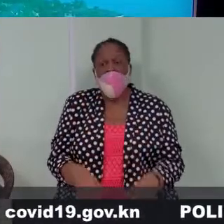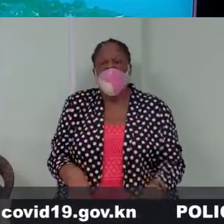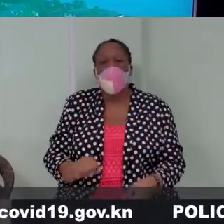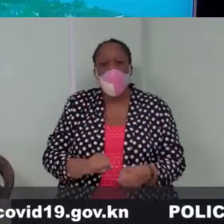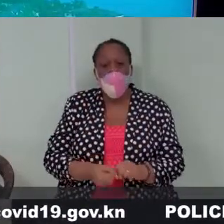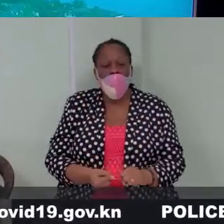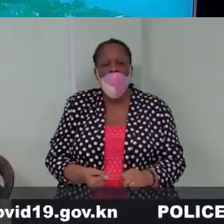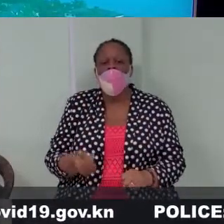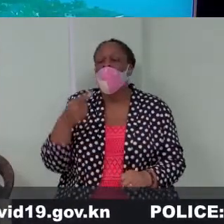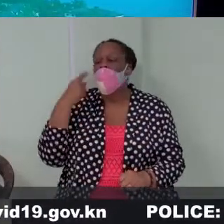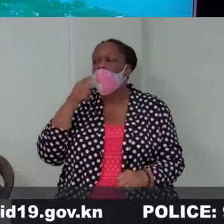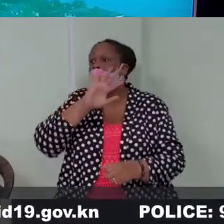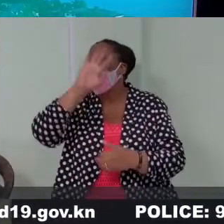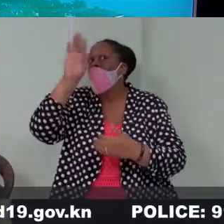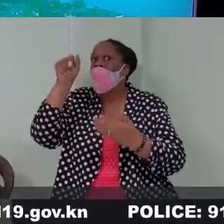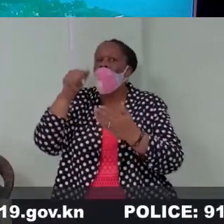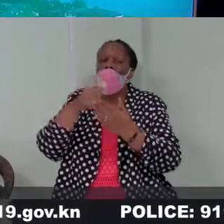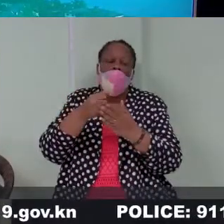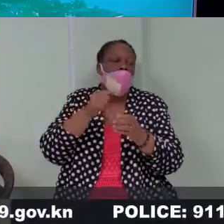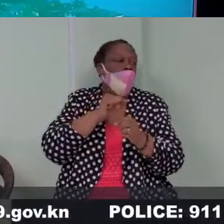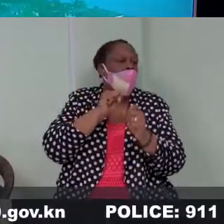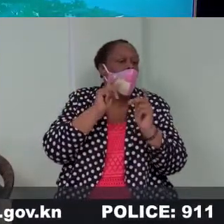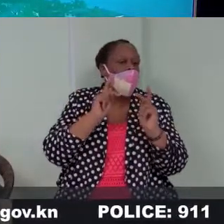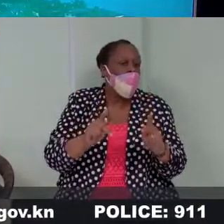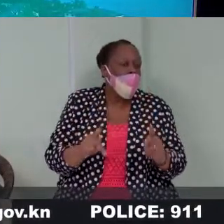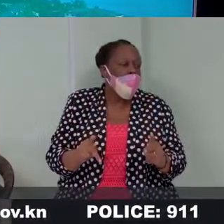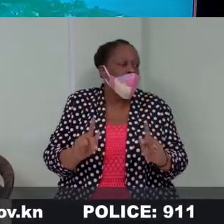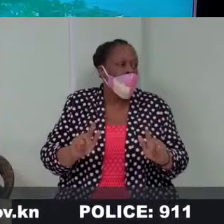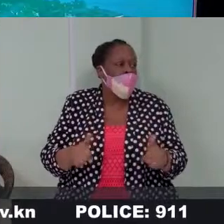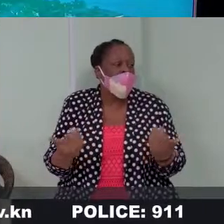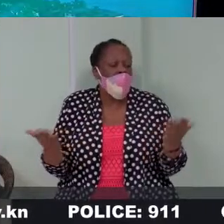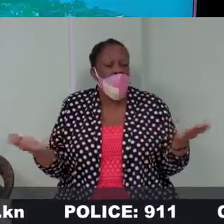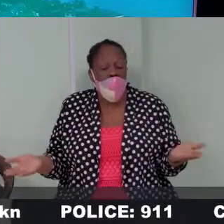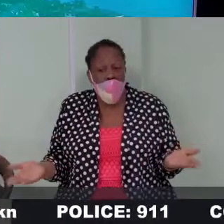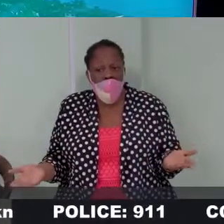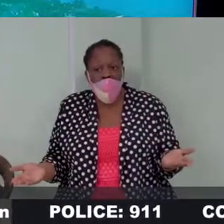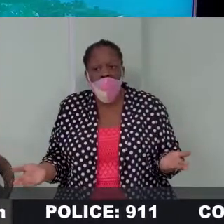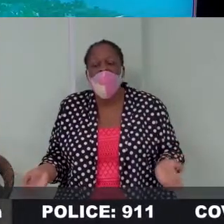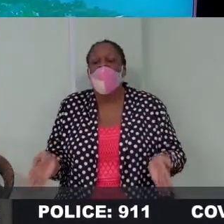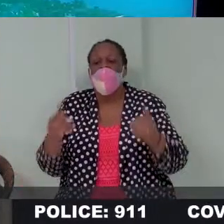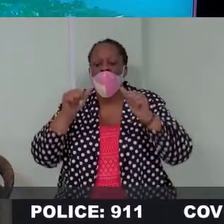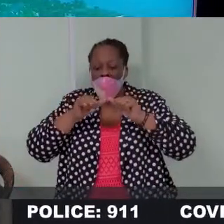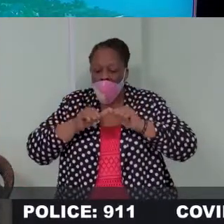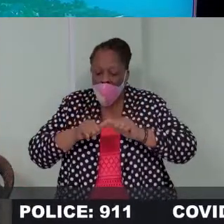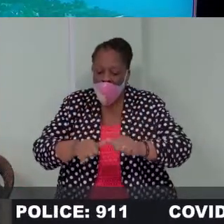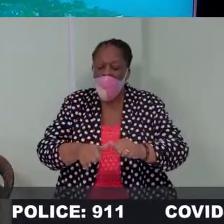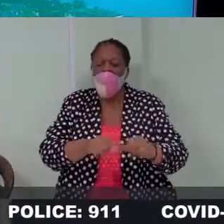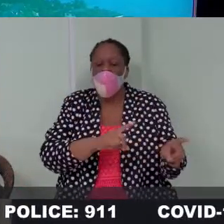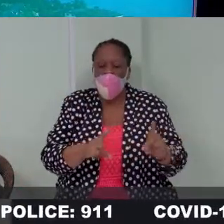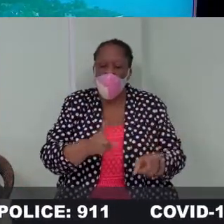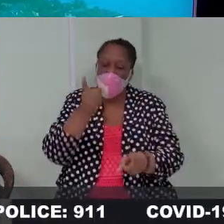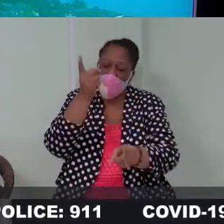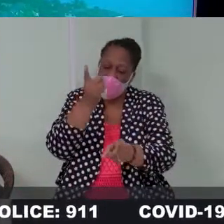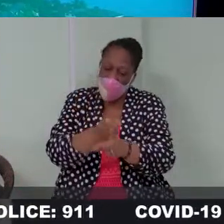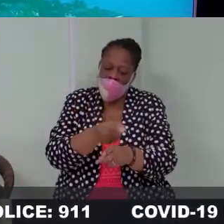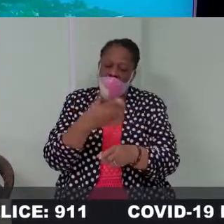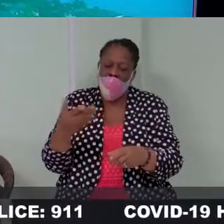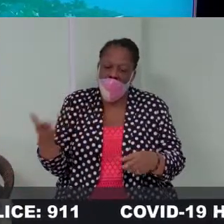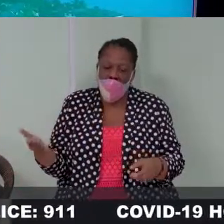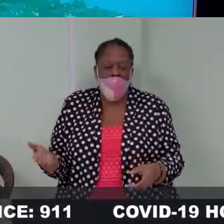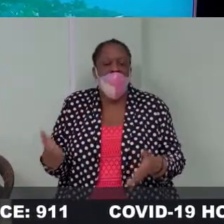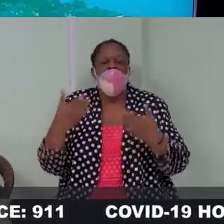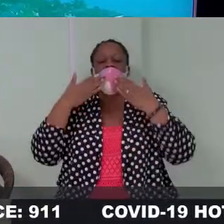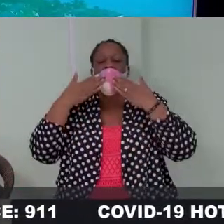approach is paying off. All of our frontline workers, we continue to thank them. Our data